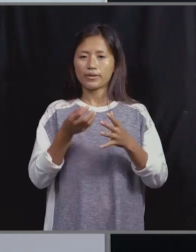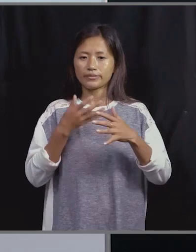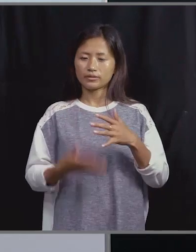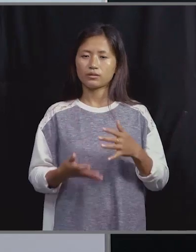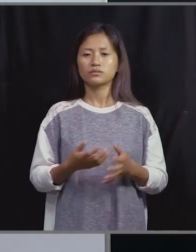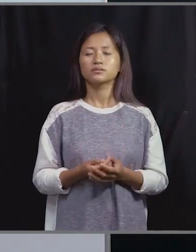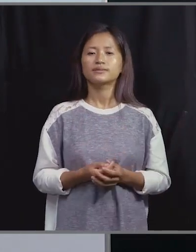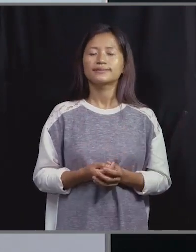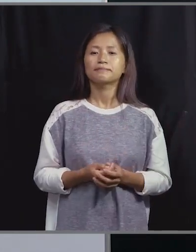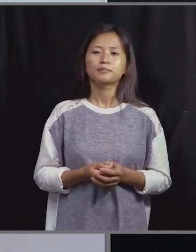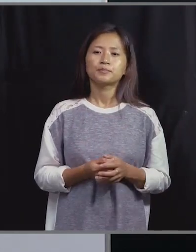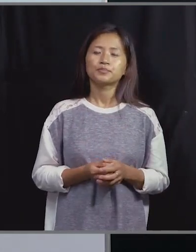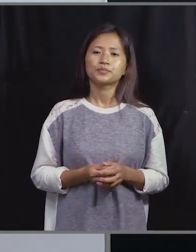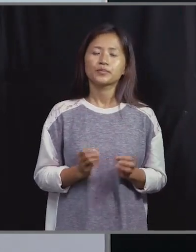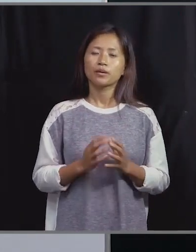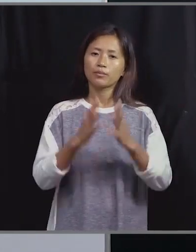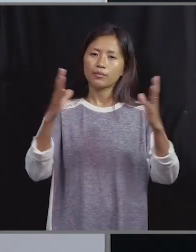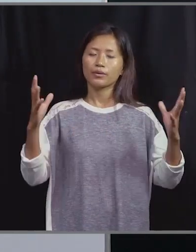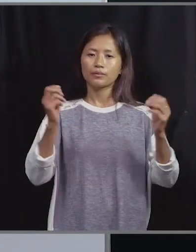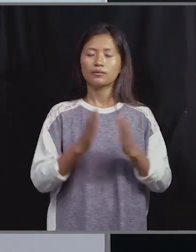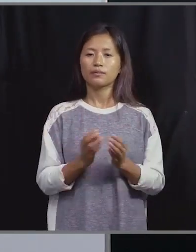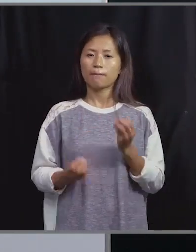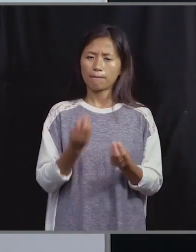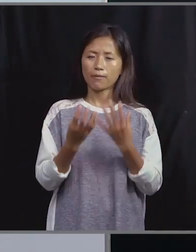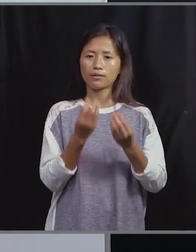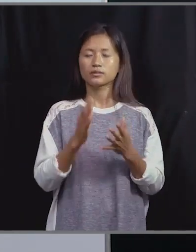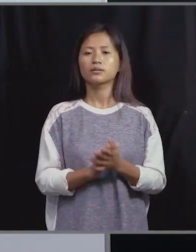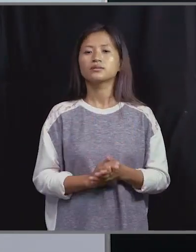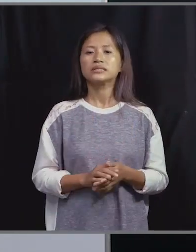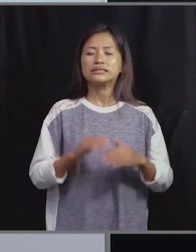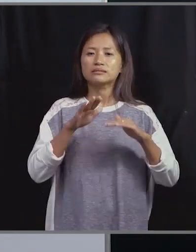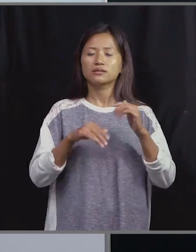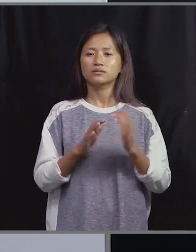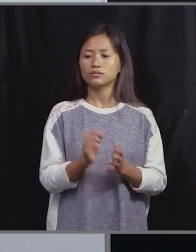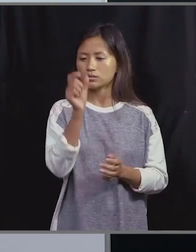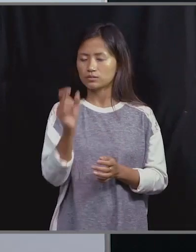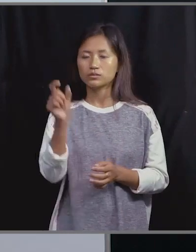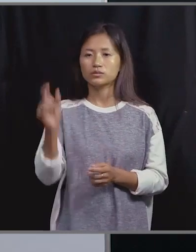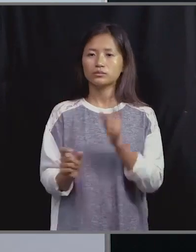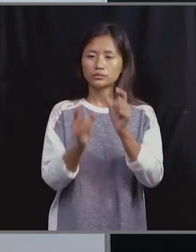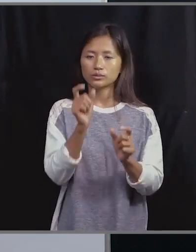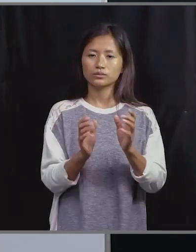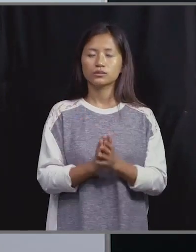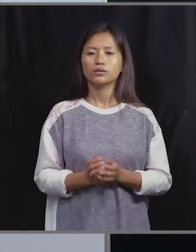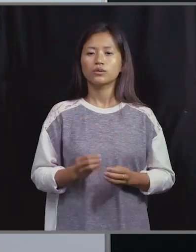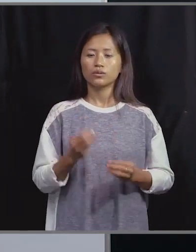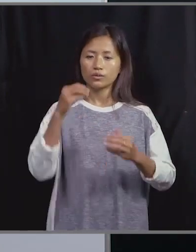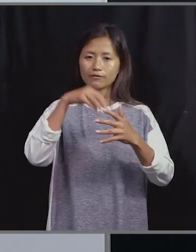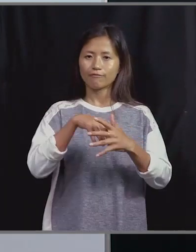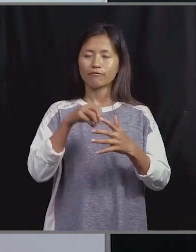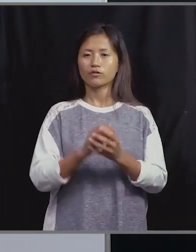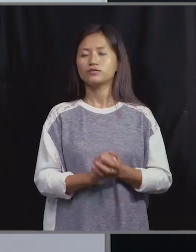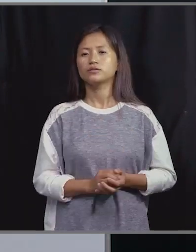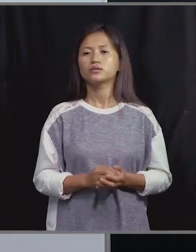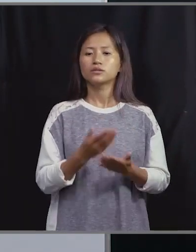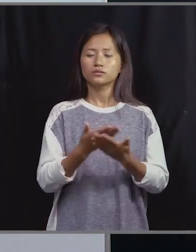Not only many of their villages were being burned down, but then those persons who are involved or who were